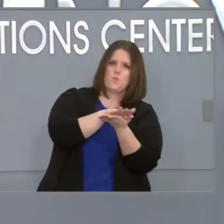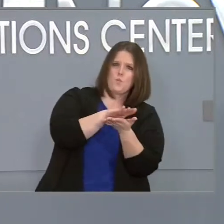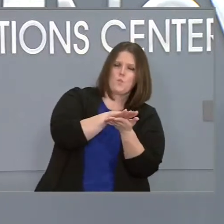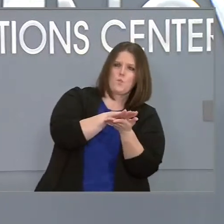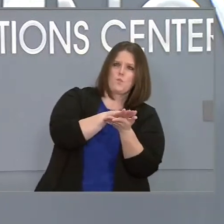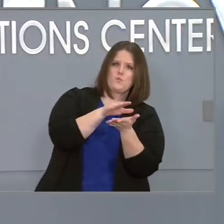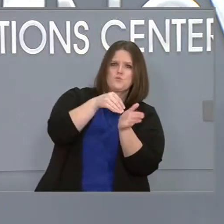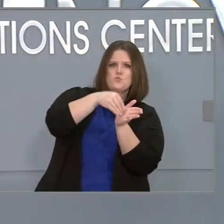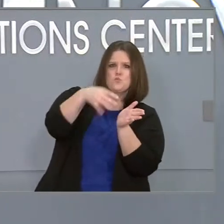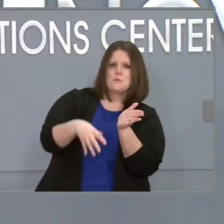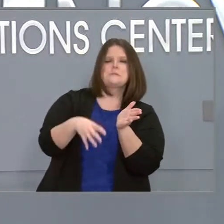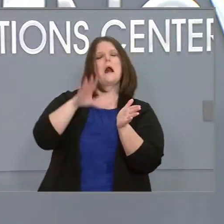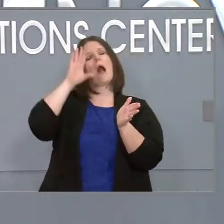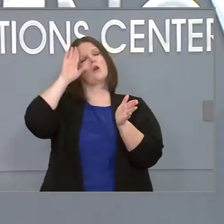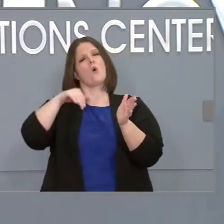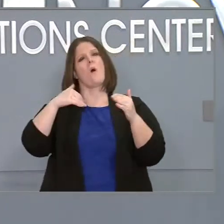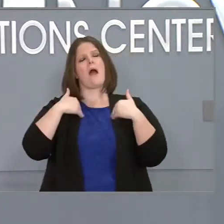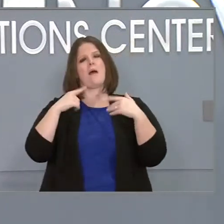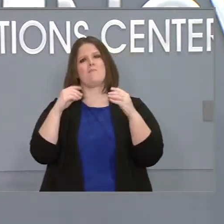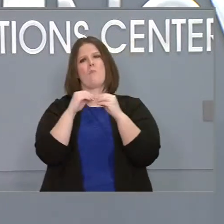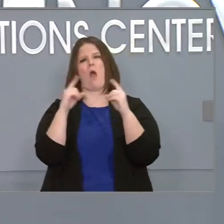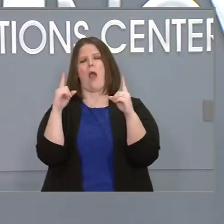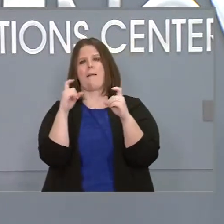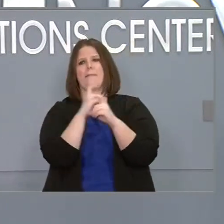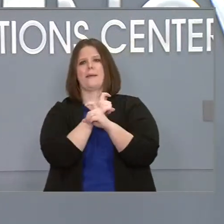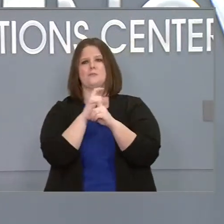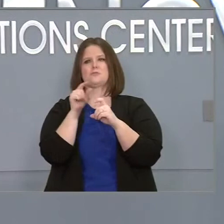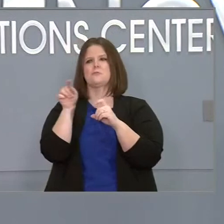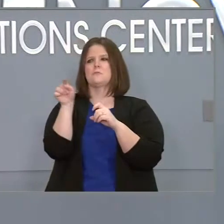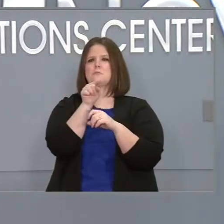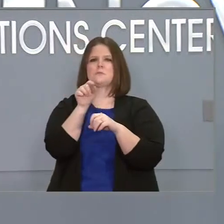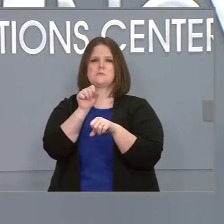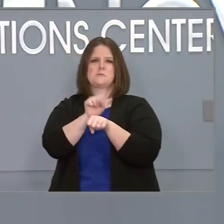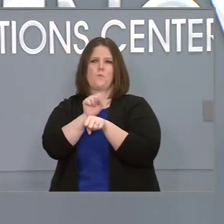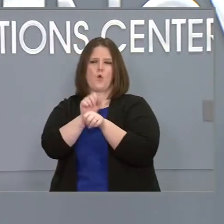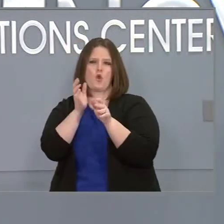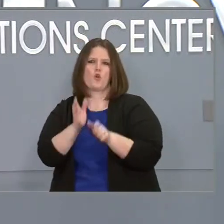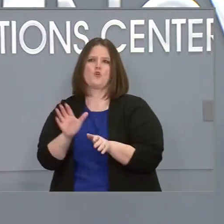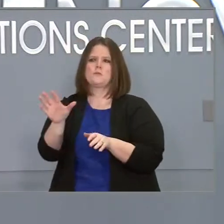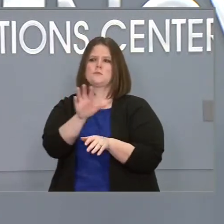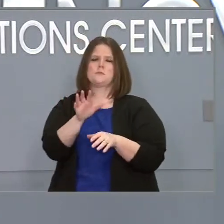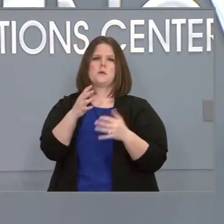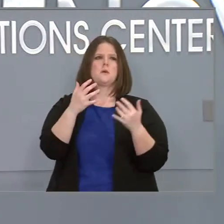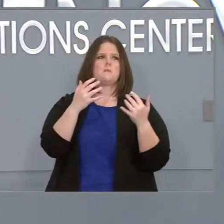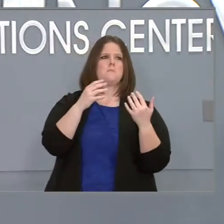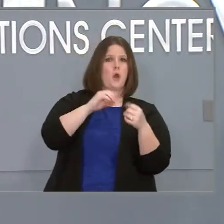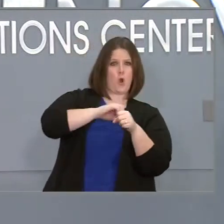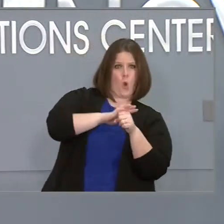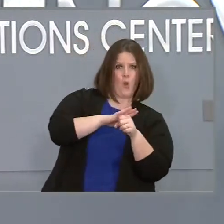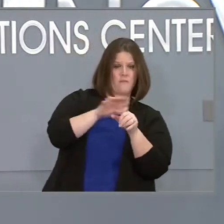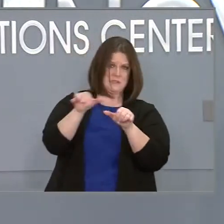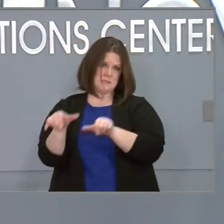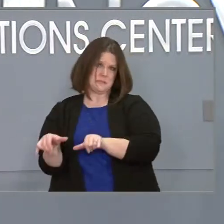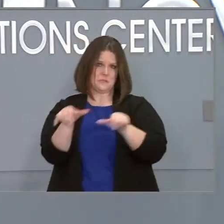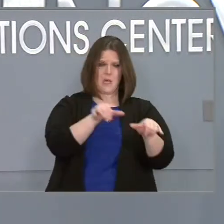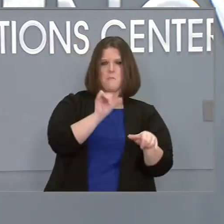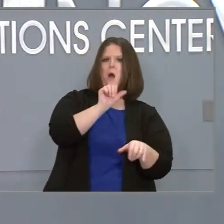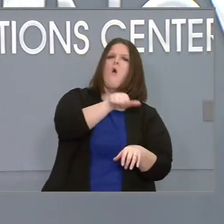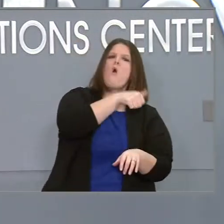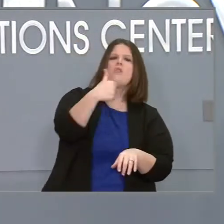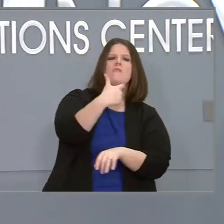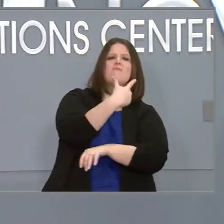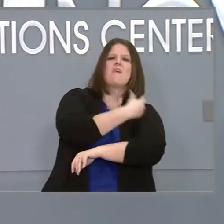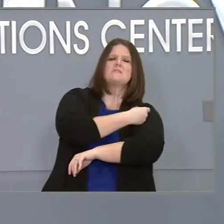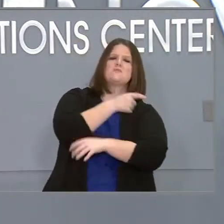with the workers, but if COVID vaccinations are mandated the way other vaccinations are for public school students. Yeah, so